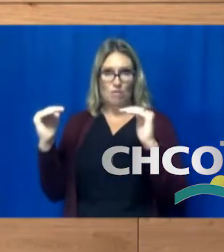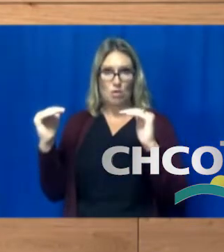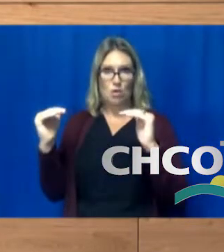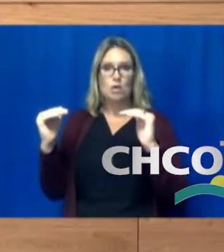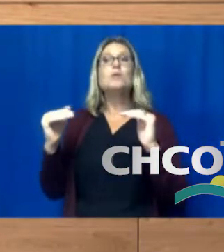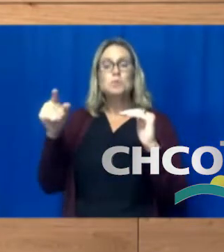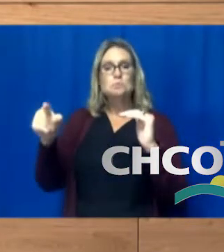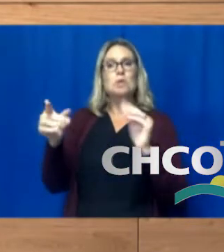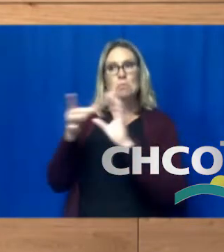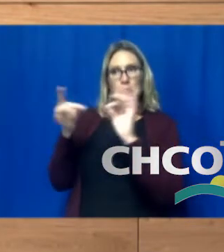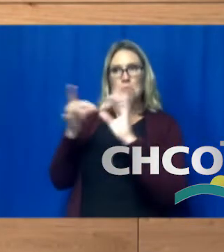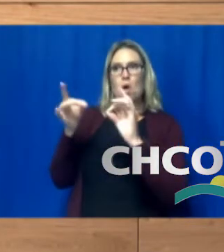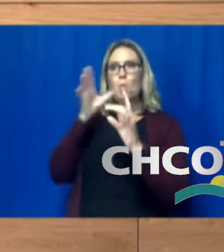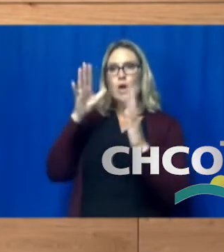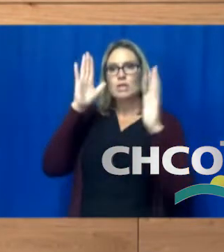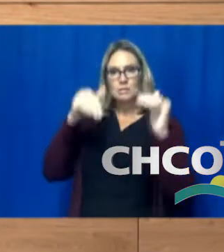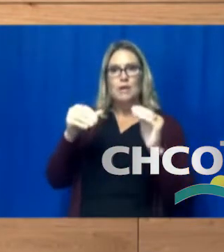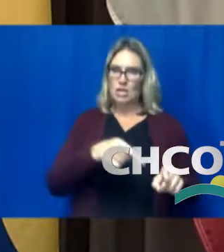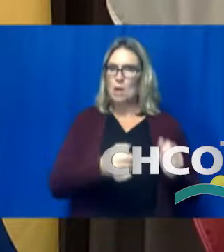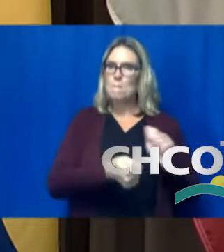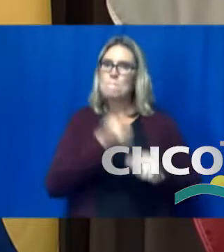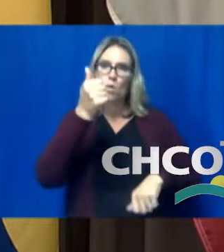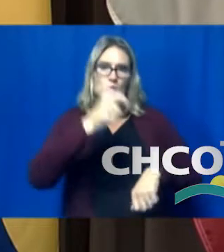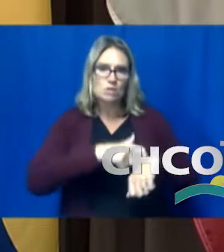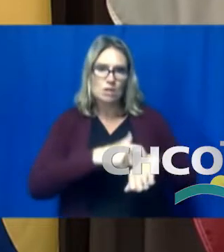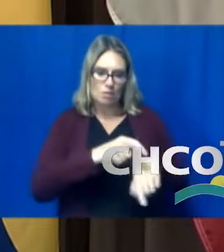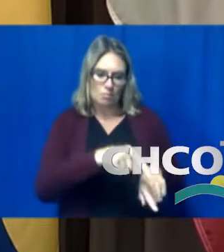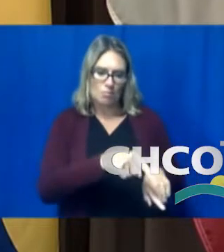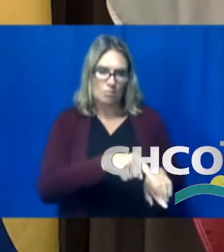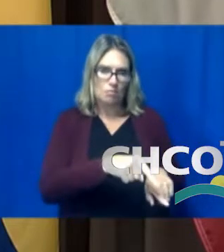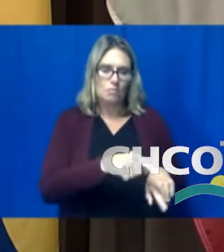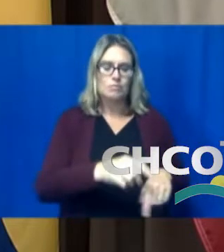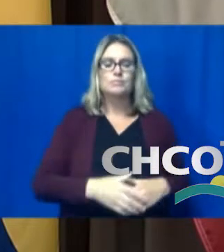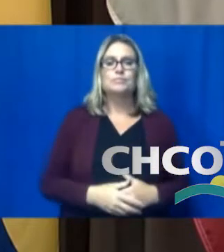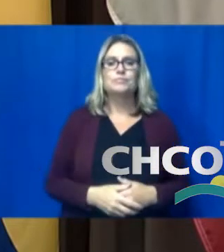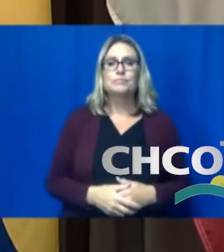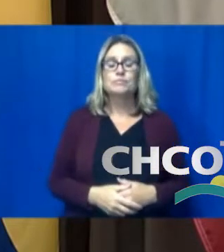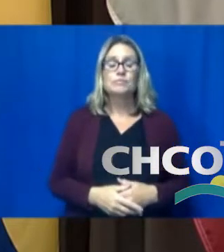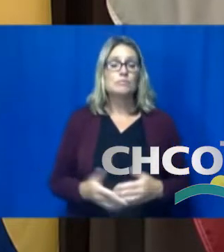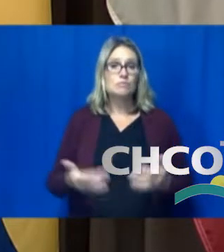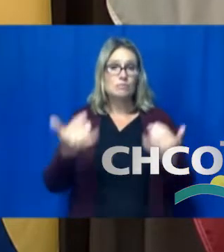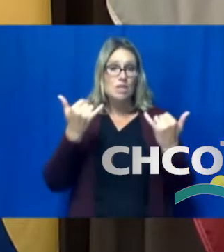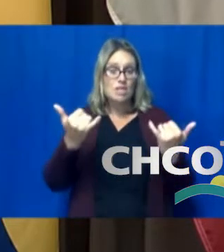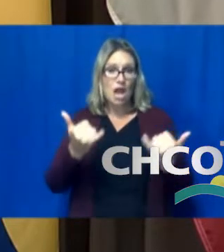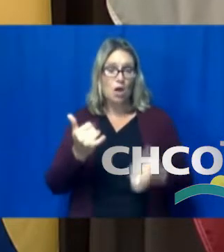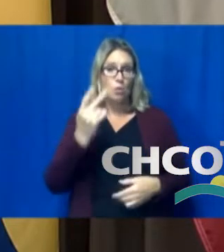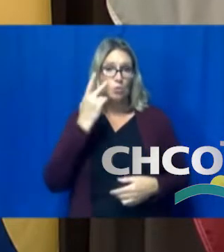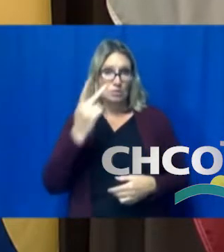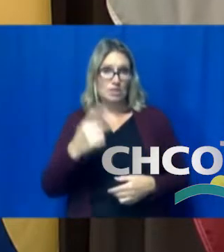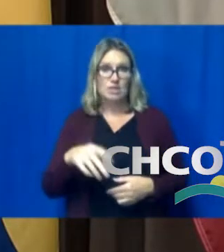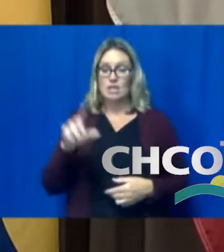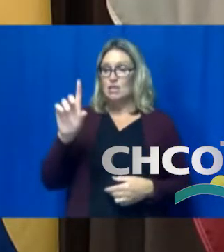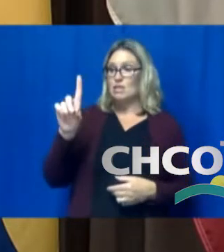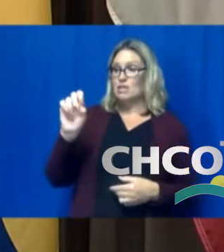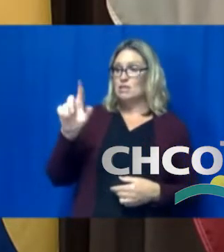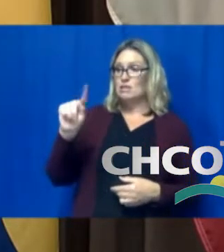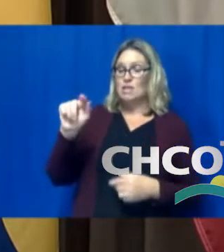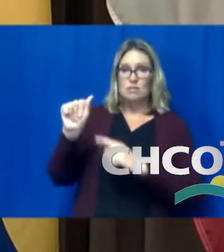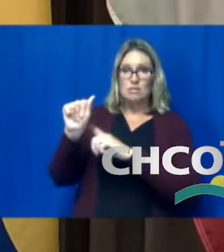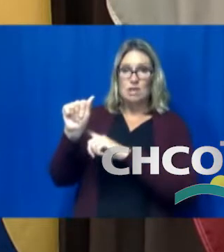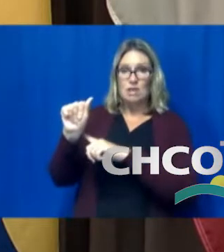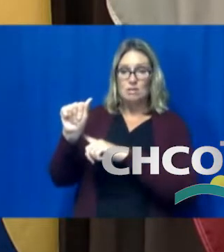more serious side effects in young people. What we're learning is that Delta variant